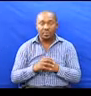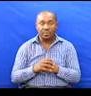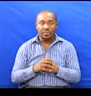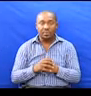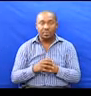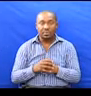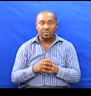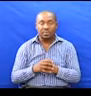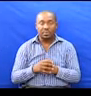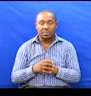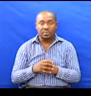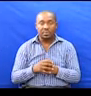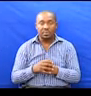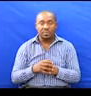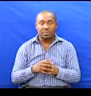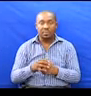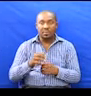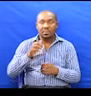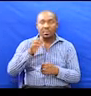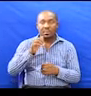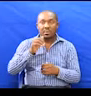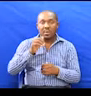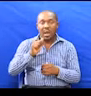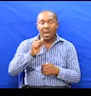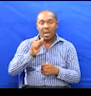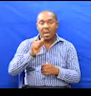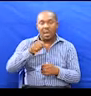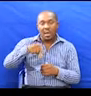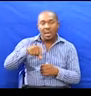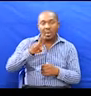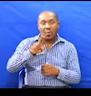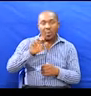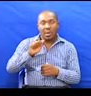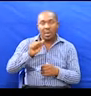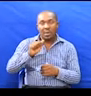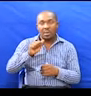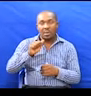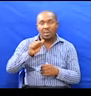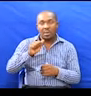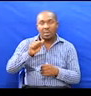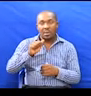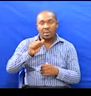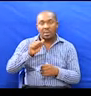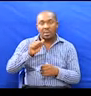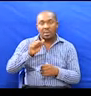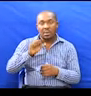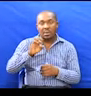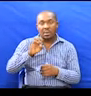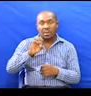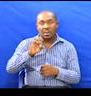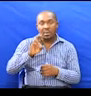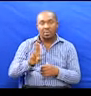to aqueous solution. They are neutral to aqueous what? Solution.